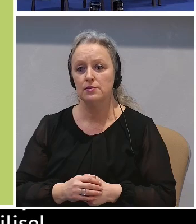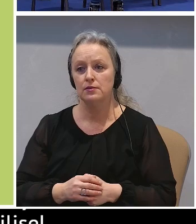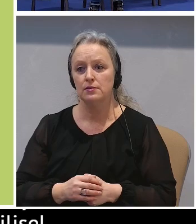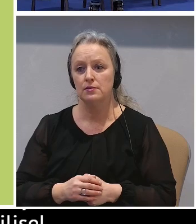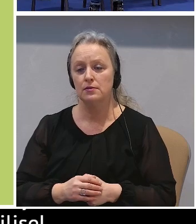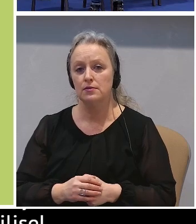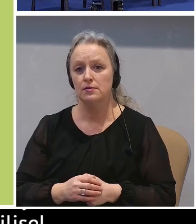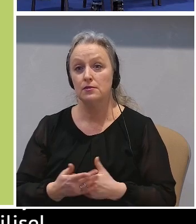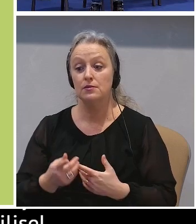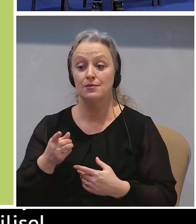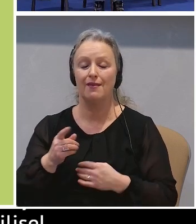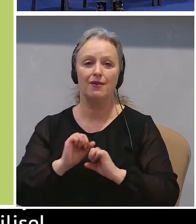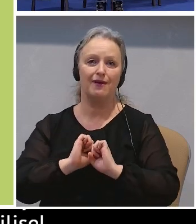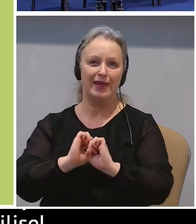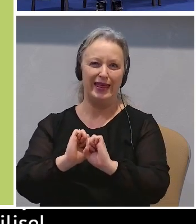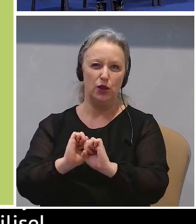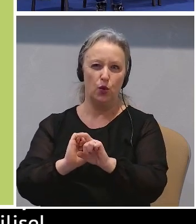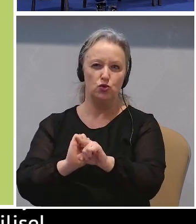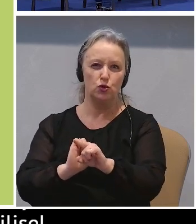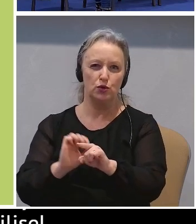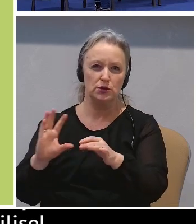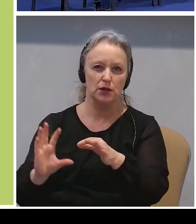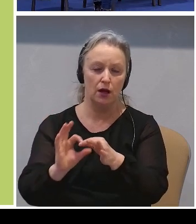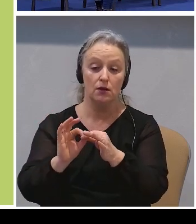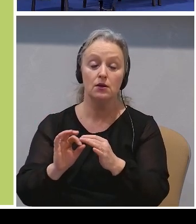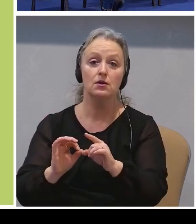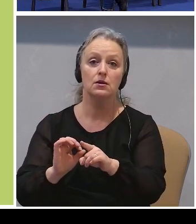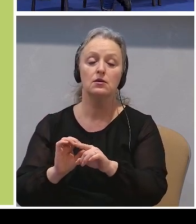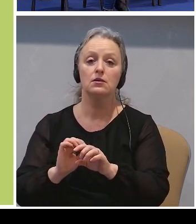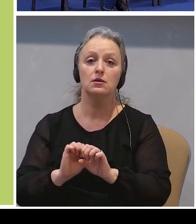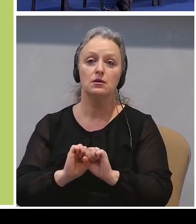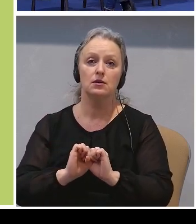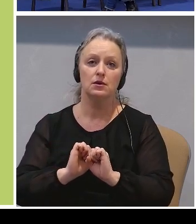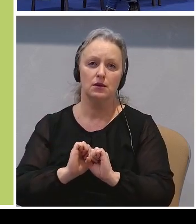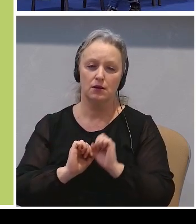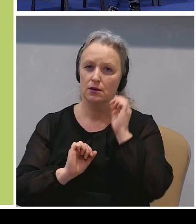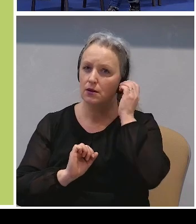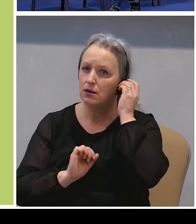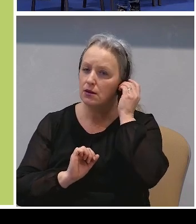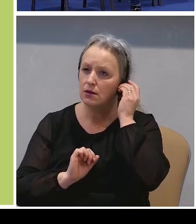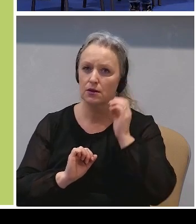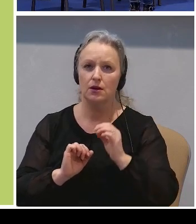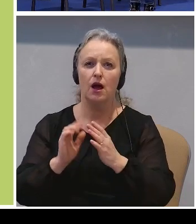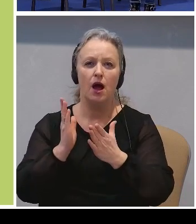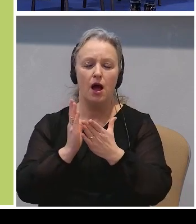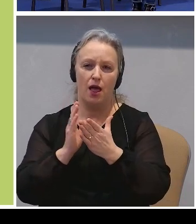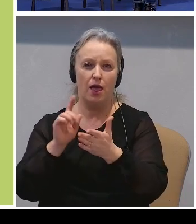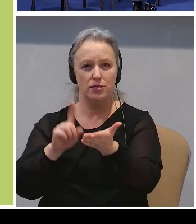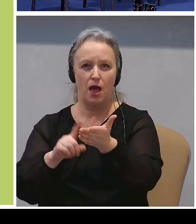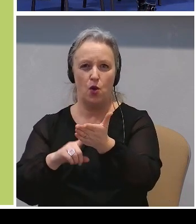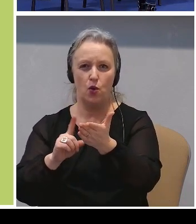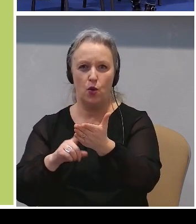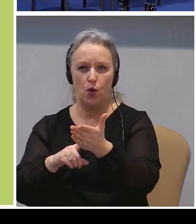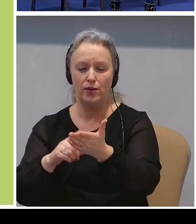put the patient in a different country, etc. And also, getting medical data across borders is a challenge, particularly once back